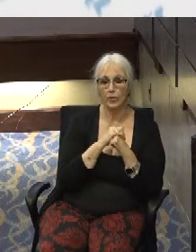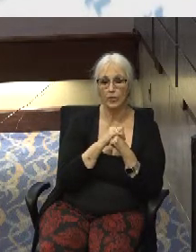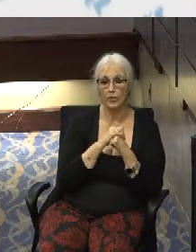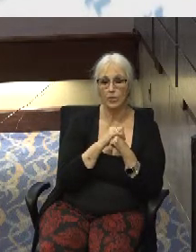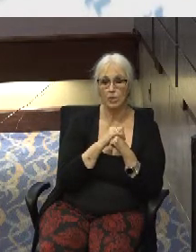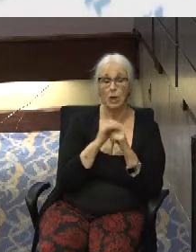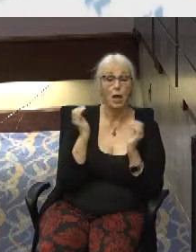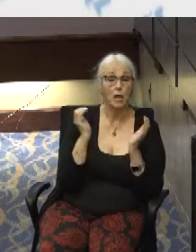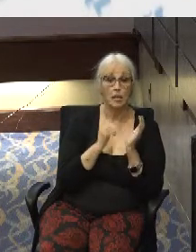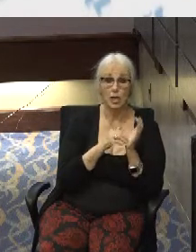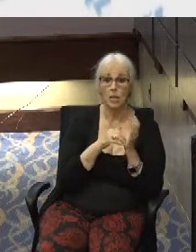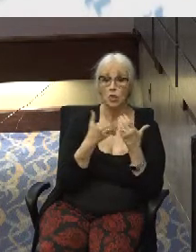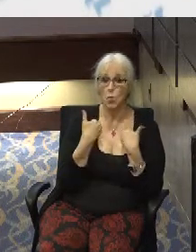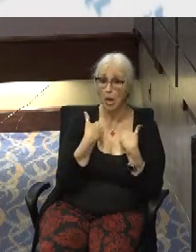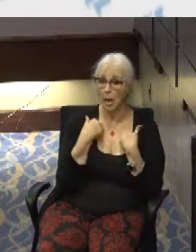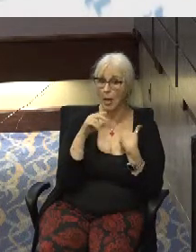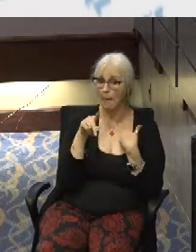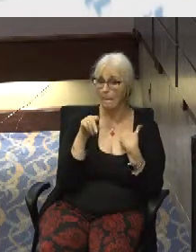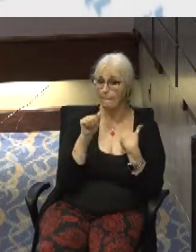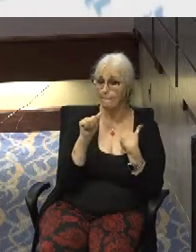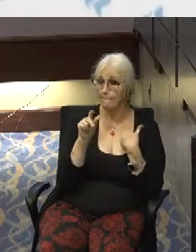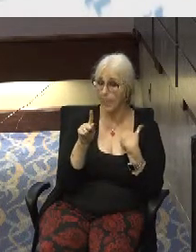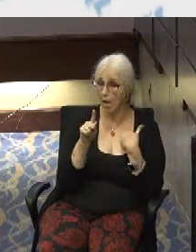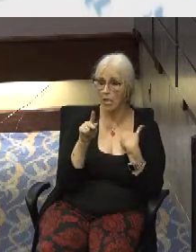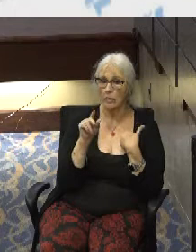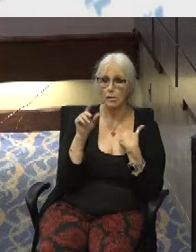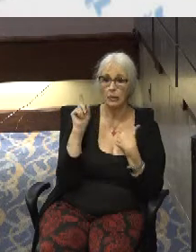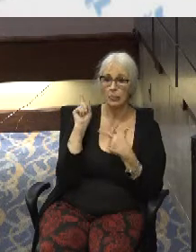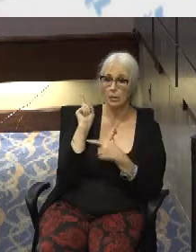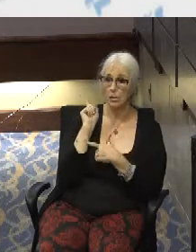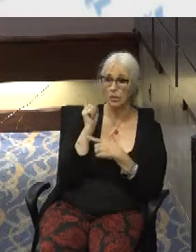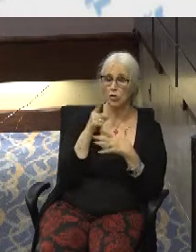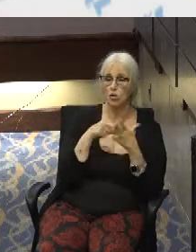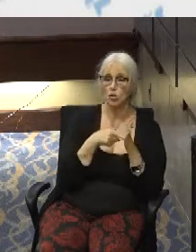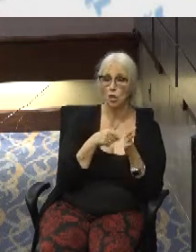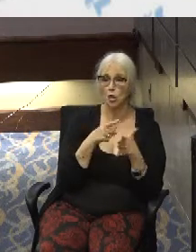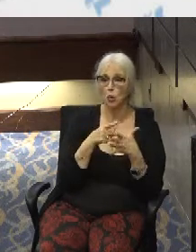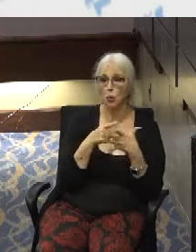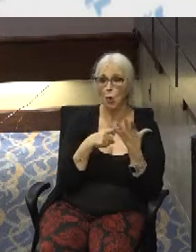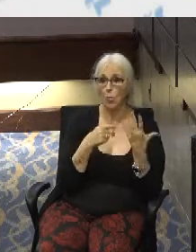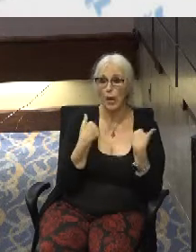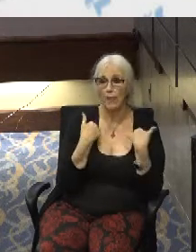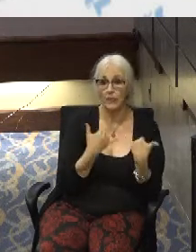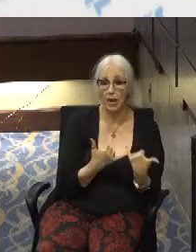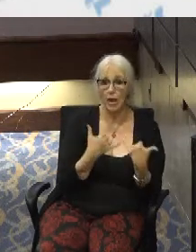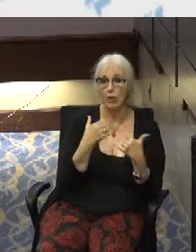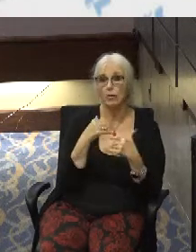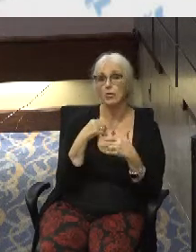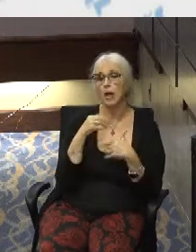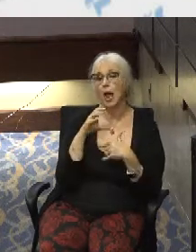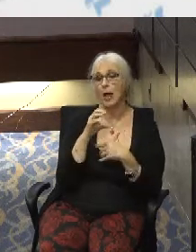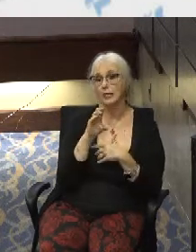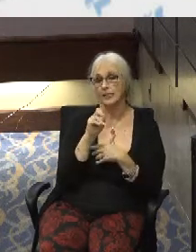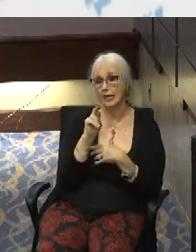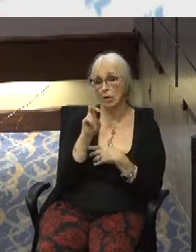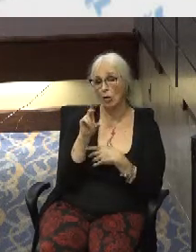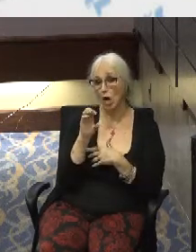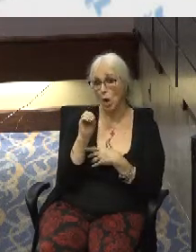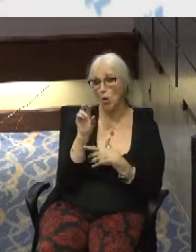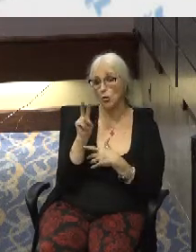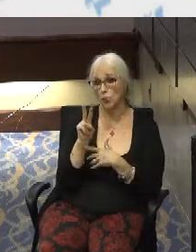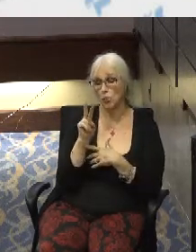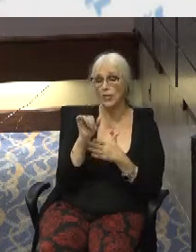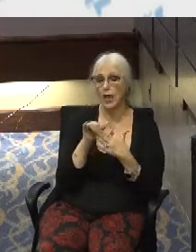So again, you have this in your packet. This is just a side-by-side to show you the existing versus the Scenario 2. Scenario 2 is a